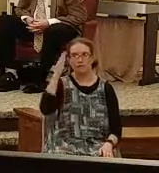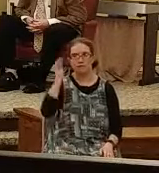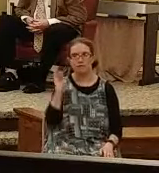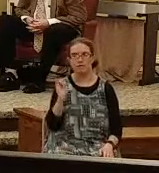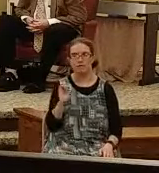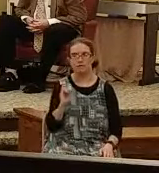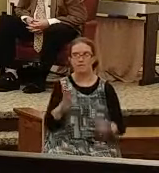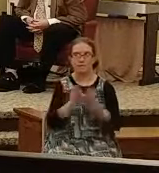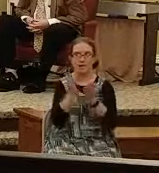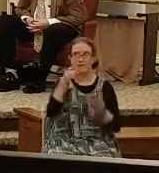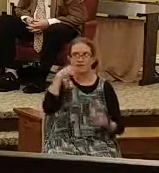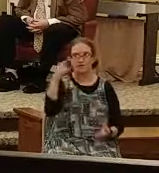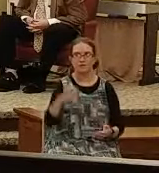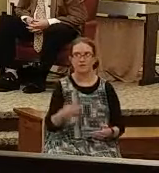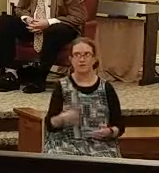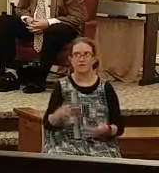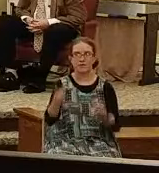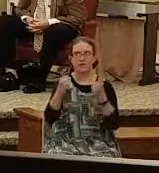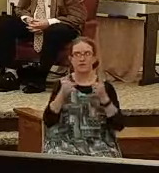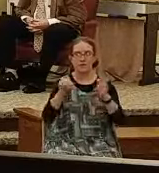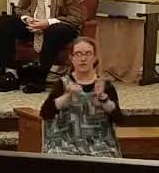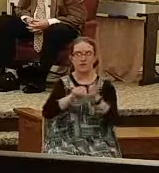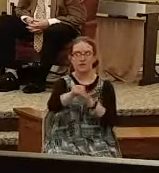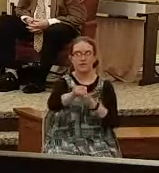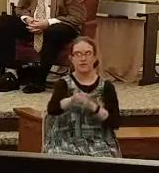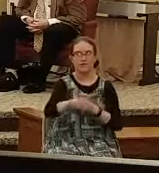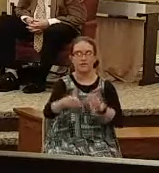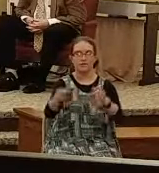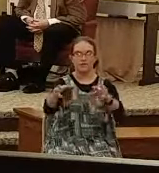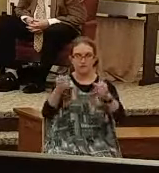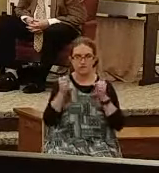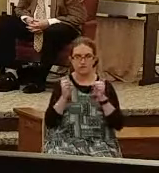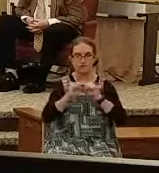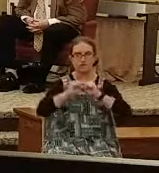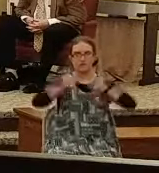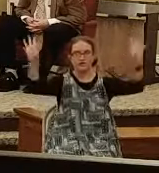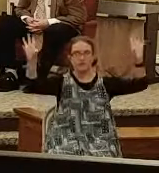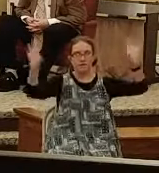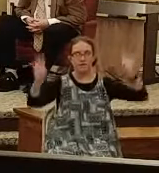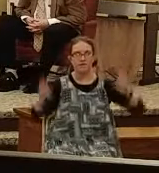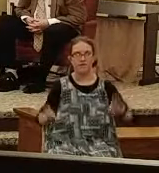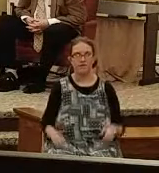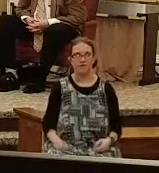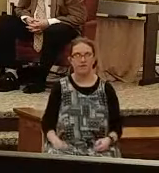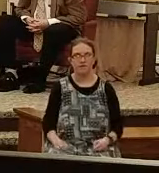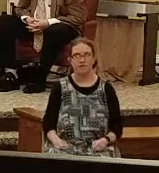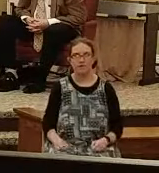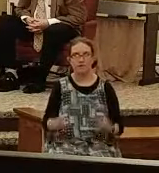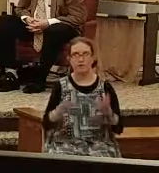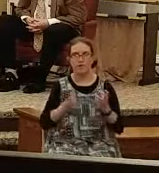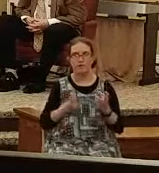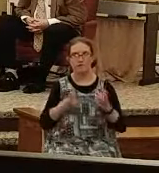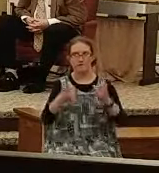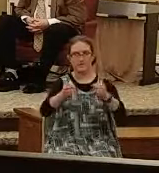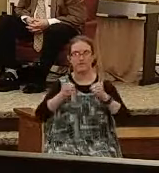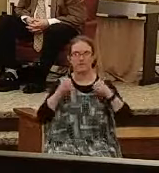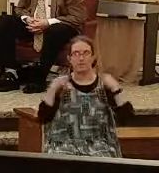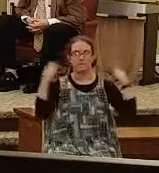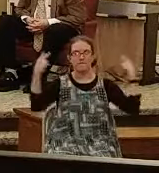What? That's what the Bible said. He came but for to kill, steal, destroy. Yes, hallelujah. Sir. He wants to steal your